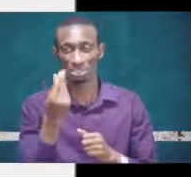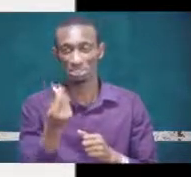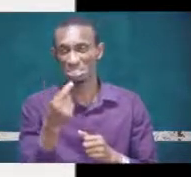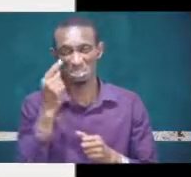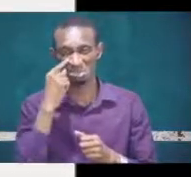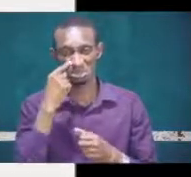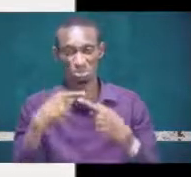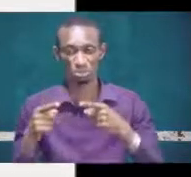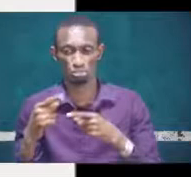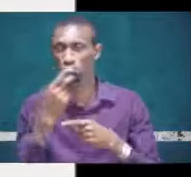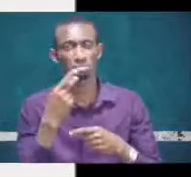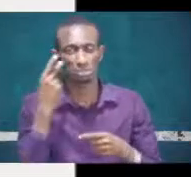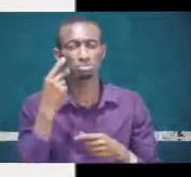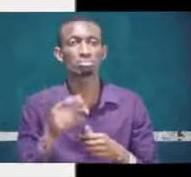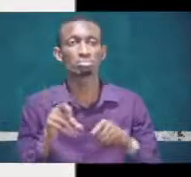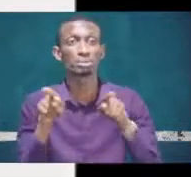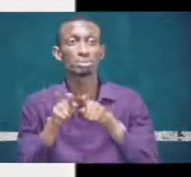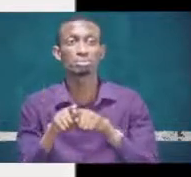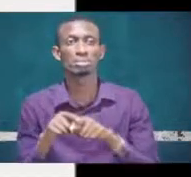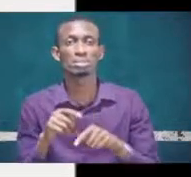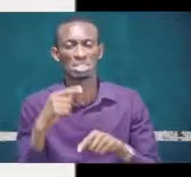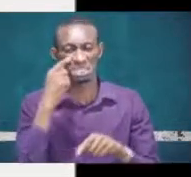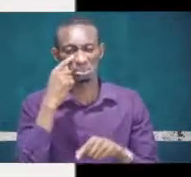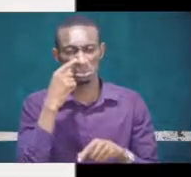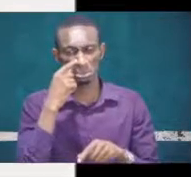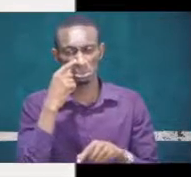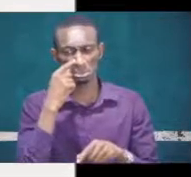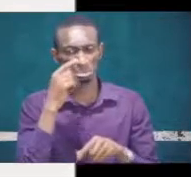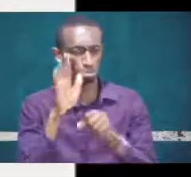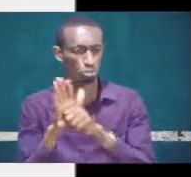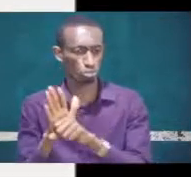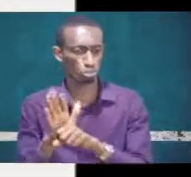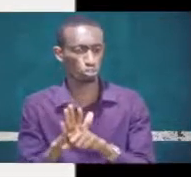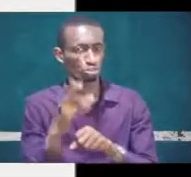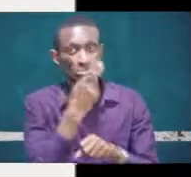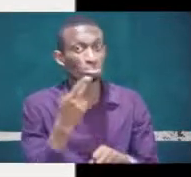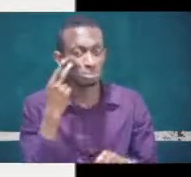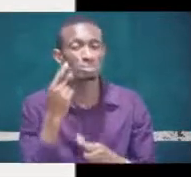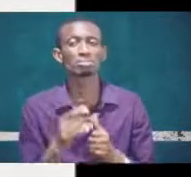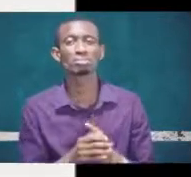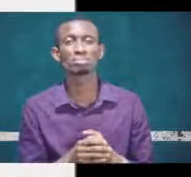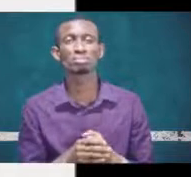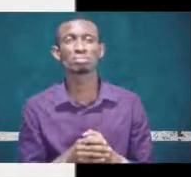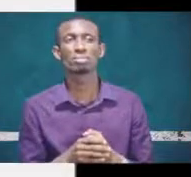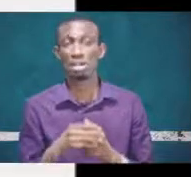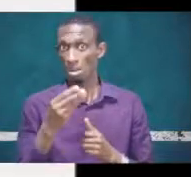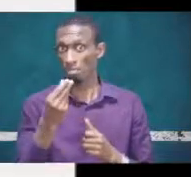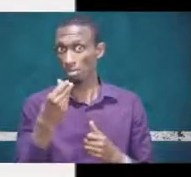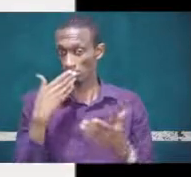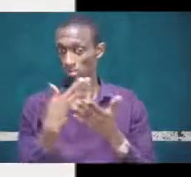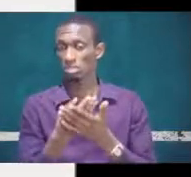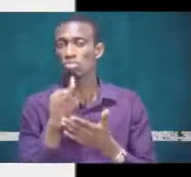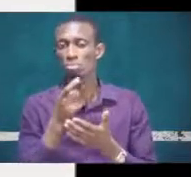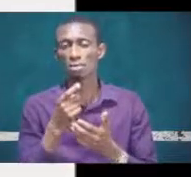kind. Homogeneity. Things that look similar. Now, good money should be homogeneous so that the public